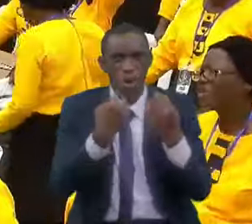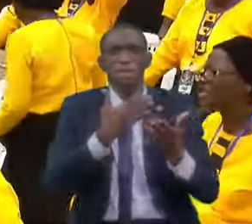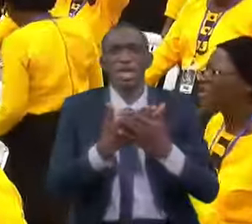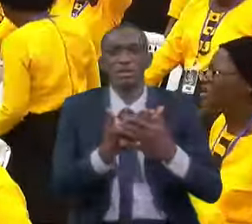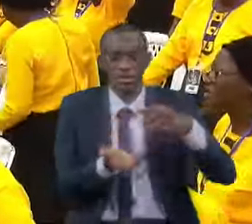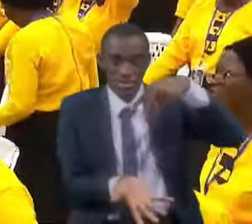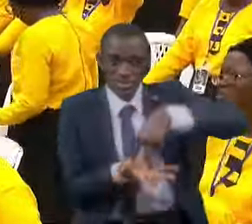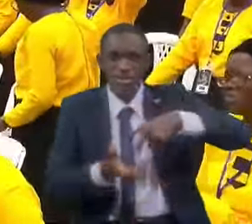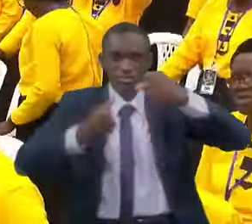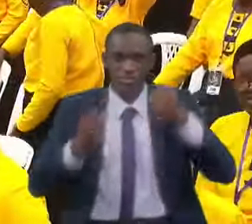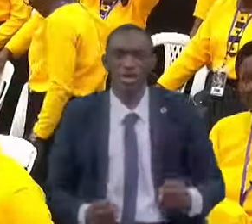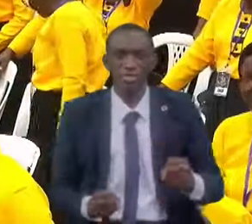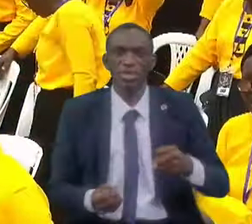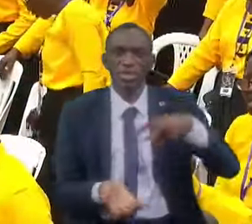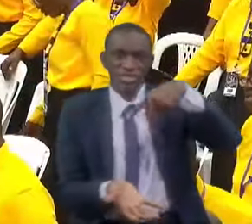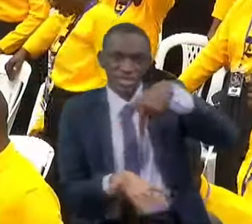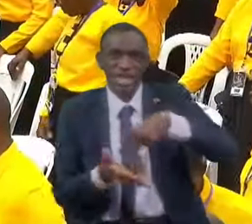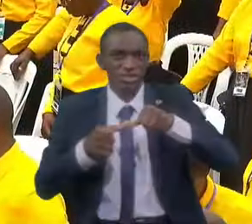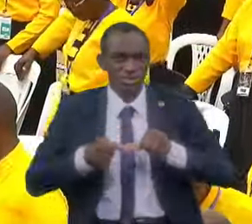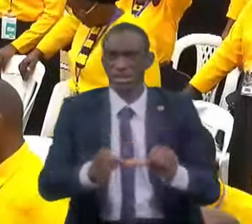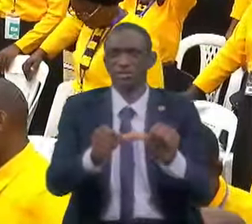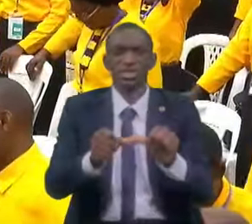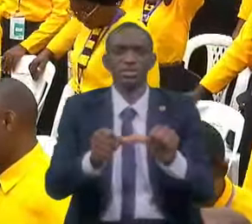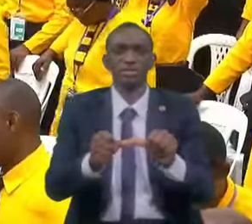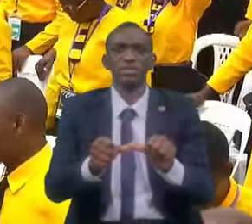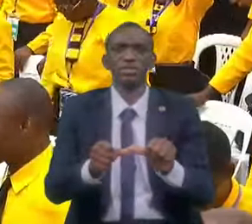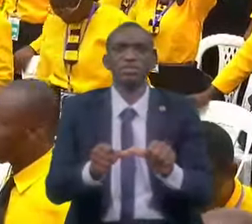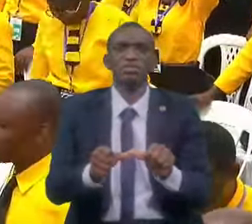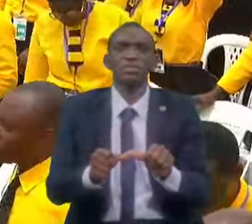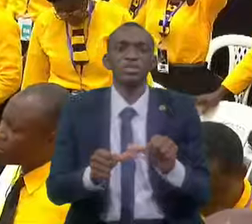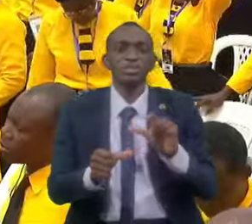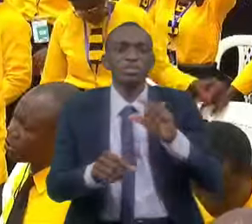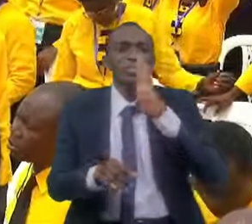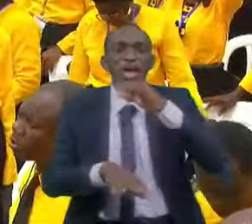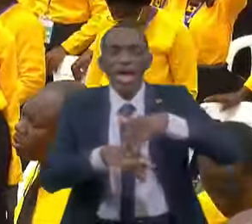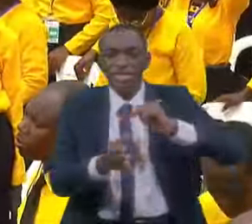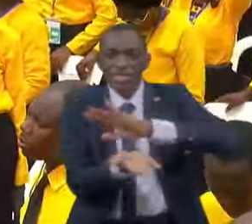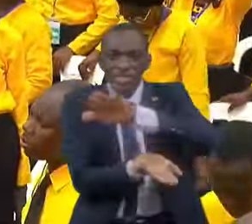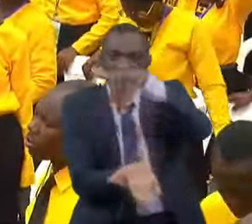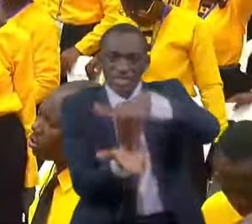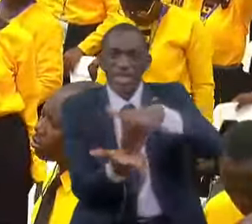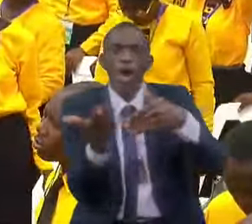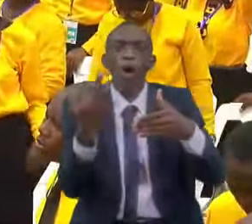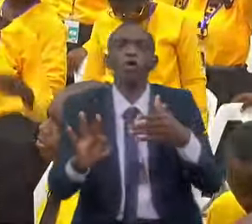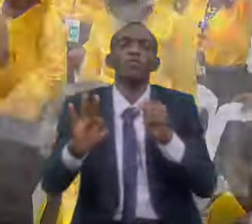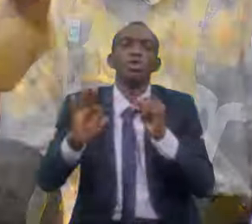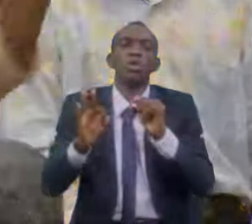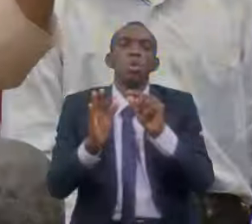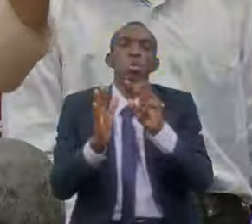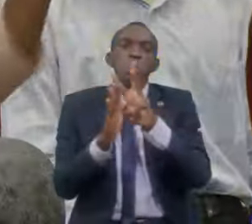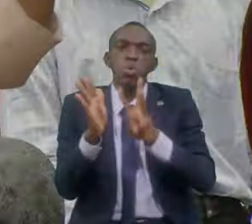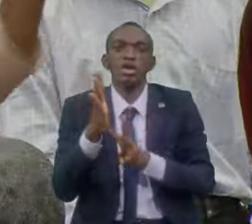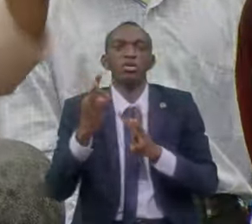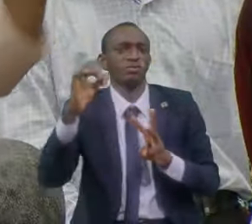stand steadfast in the center of the will of God. Don't vacillate, don't